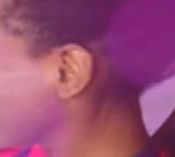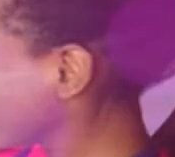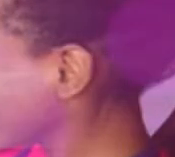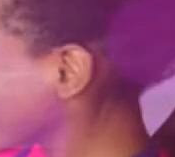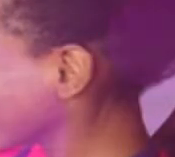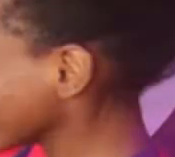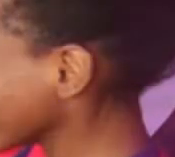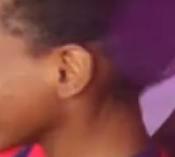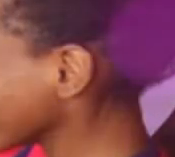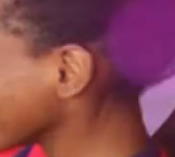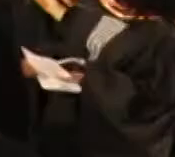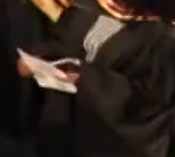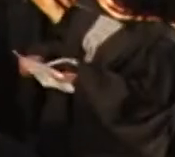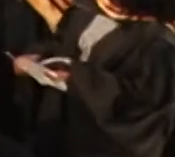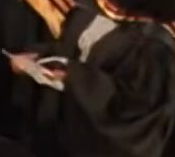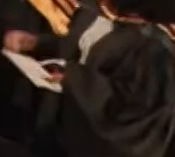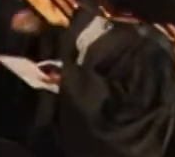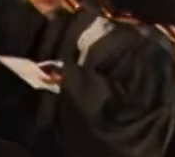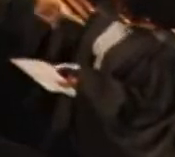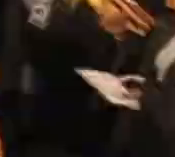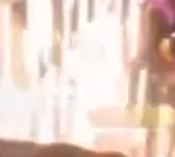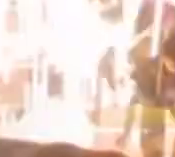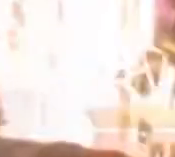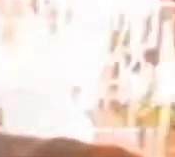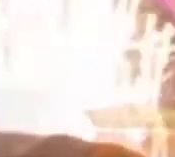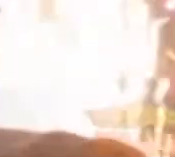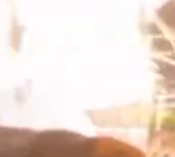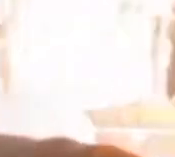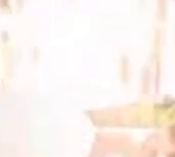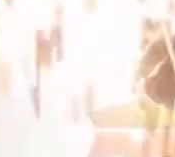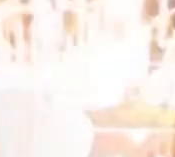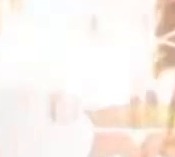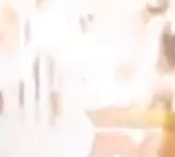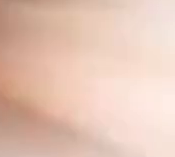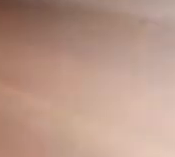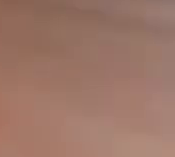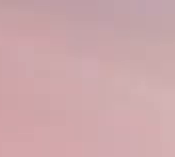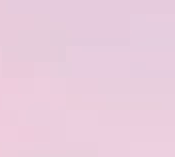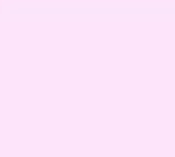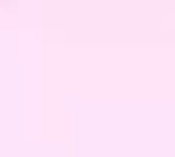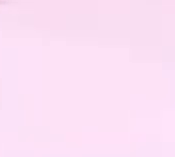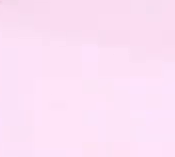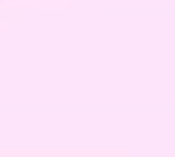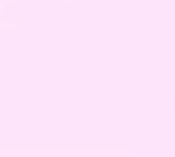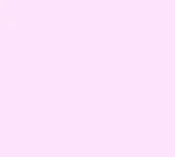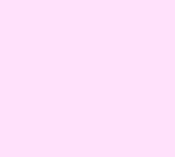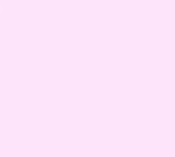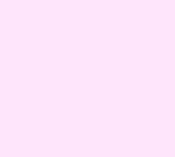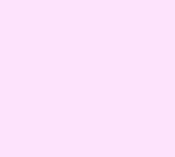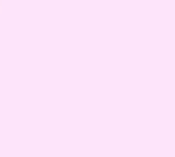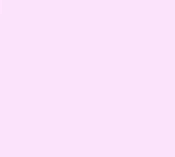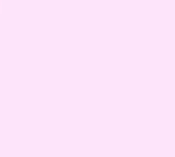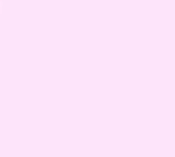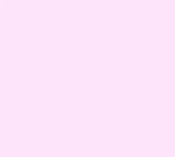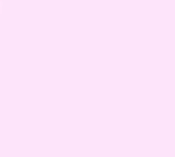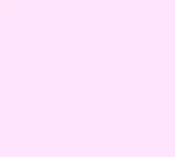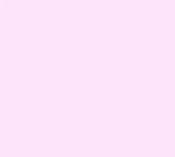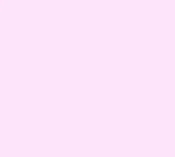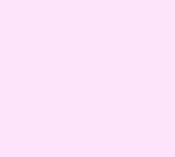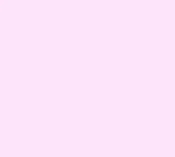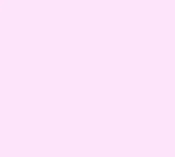0725-000-706 Meru branch. Vera Beauty and Fashion College, a TVET approved institution.